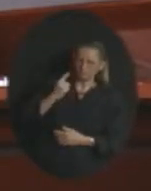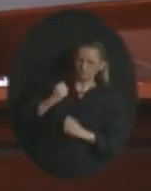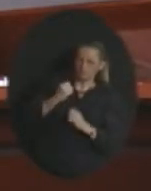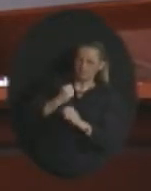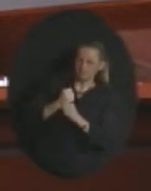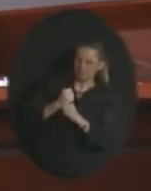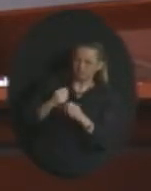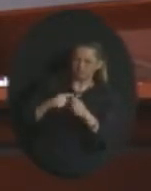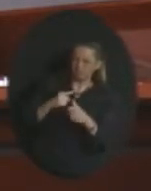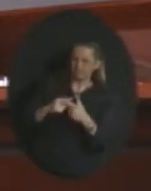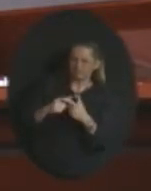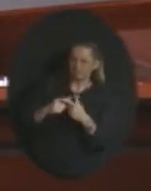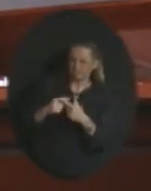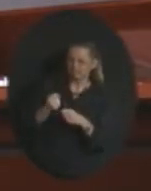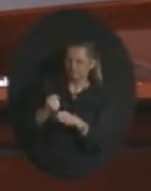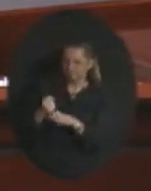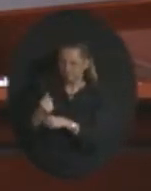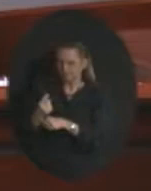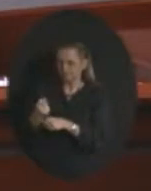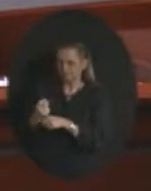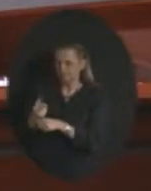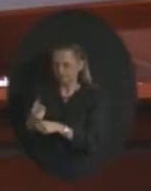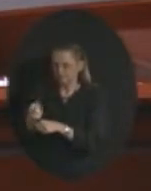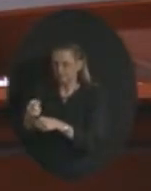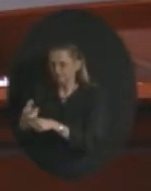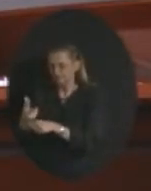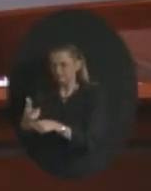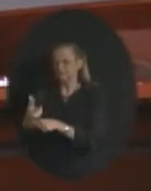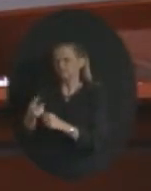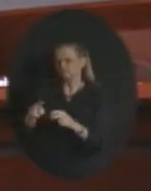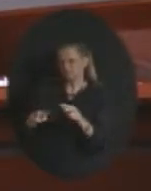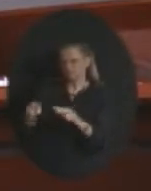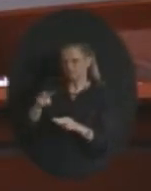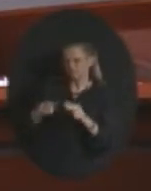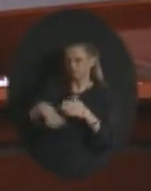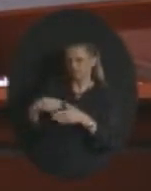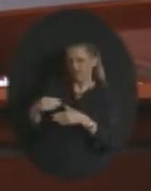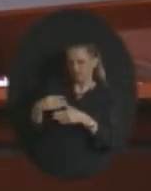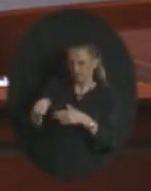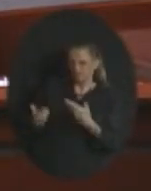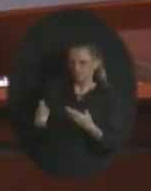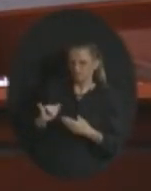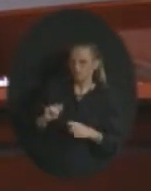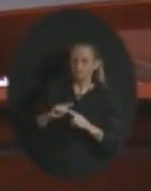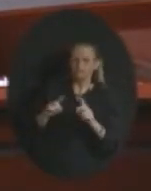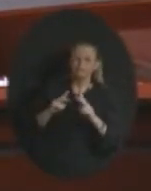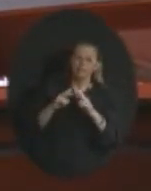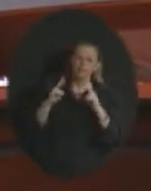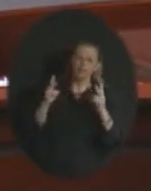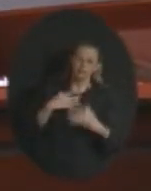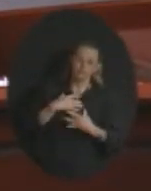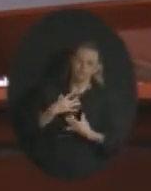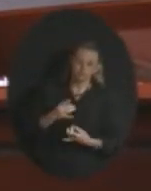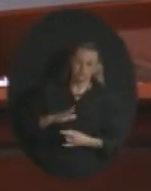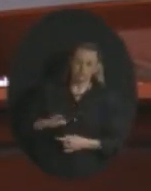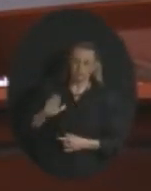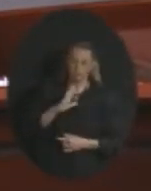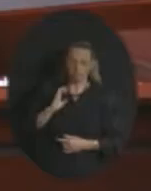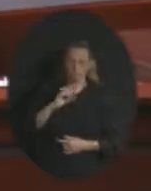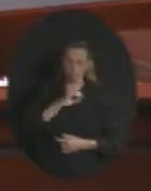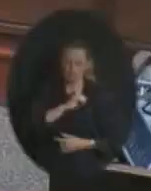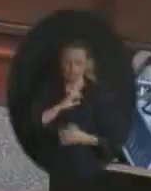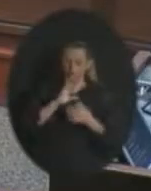as we continue to look at other options available to us in the area. But again, we're very interested in your comments tonight in terms of moving